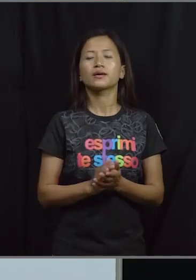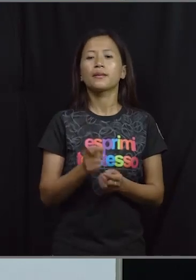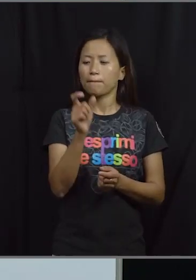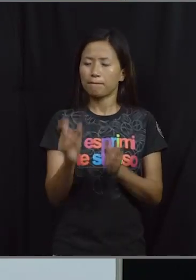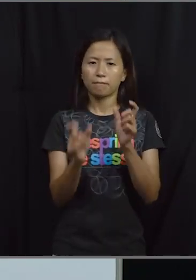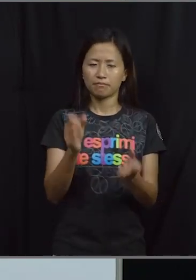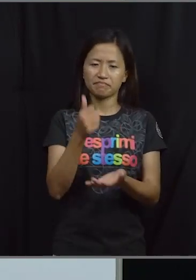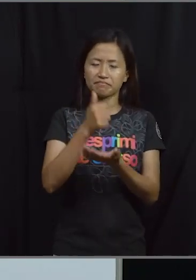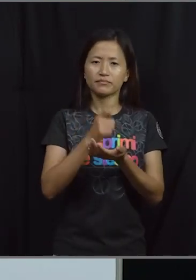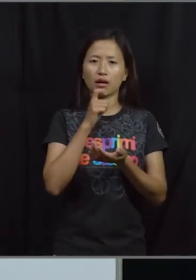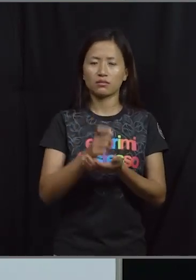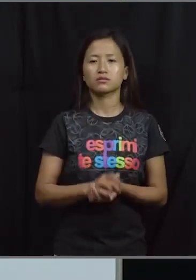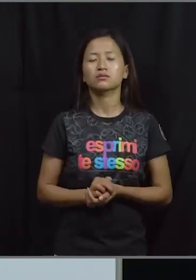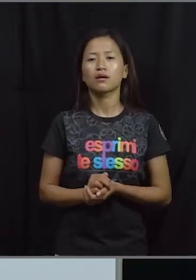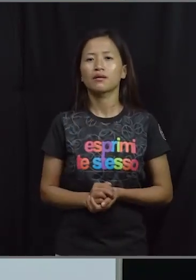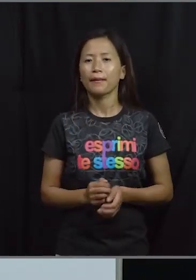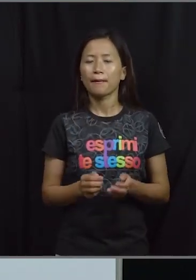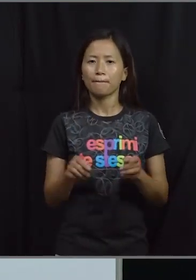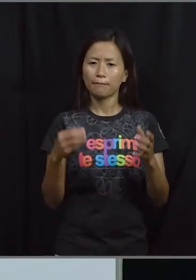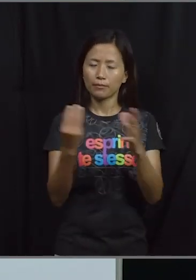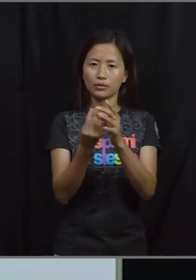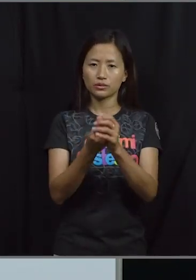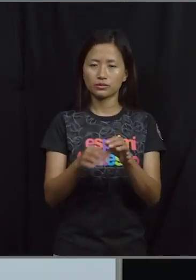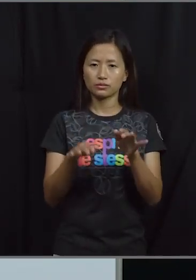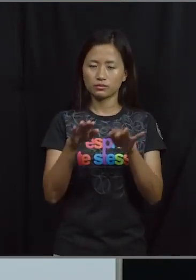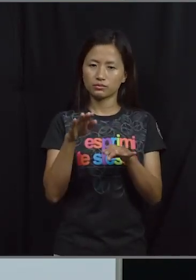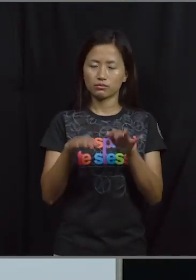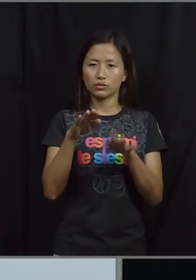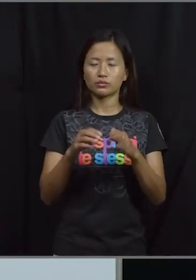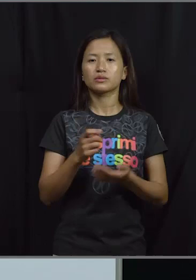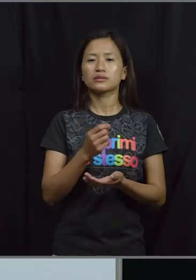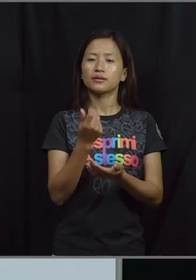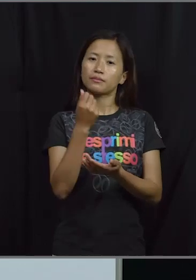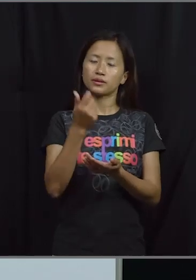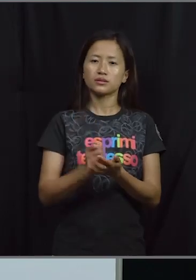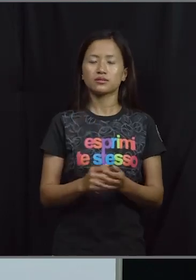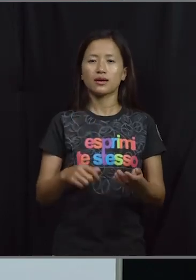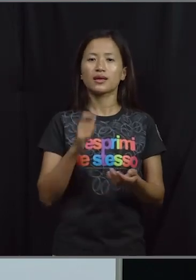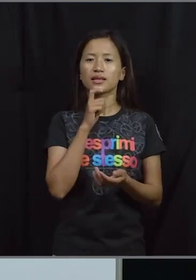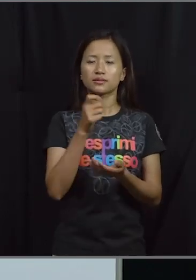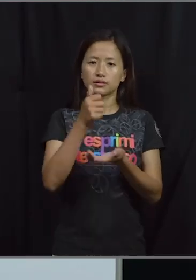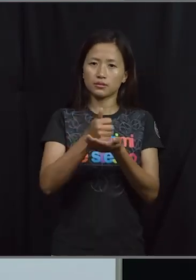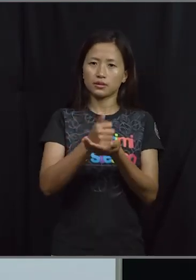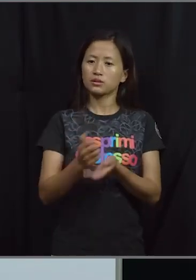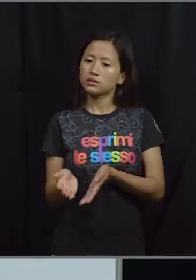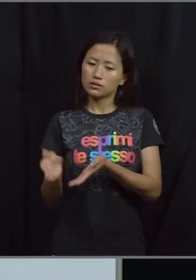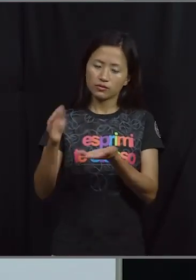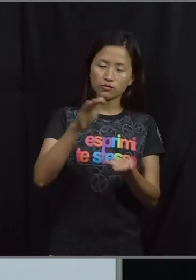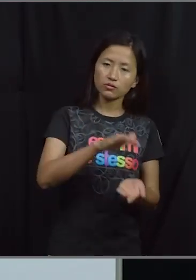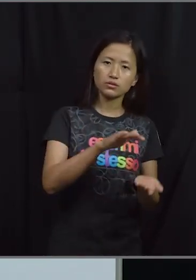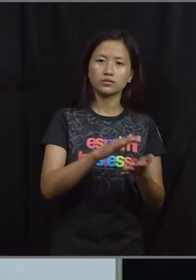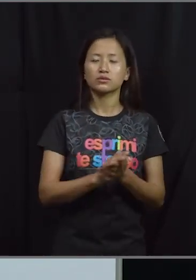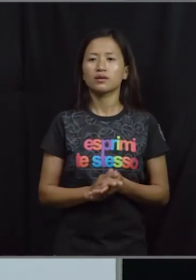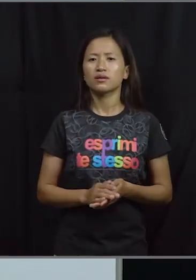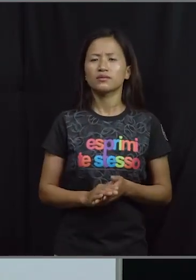and therefore, both prices and demand is falling. It's happening or not. When somebody is after the fashion,